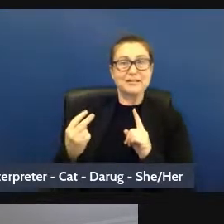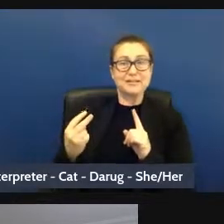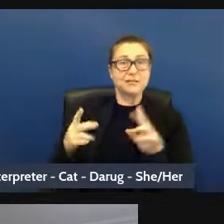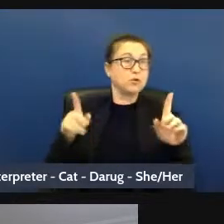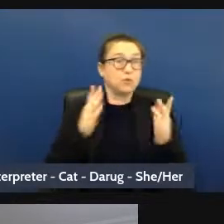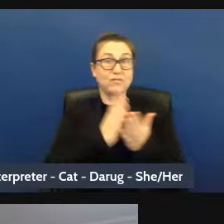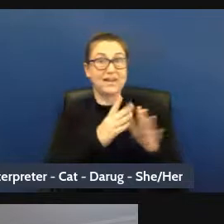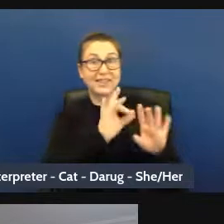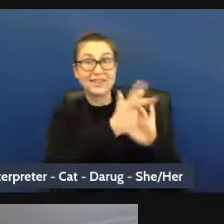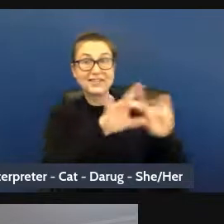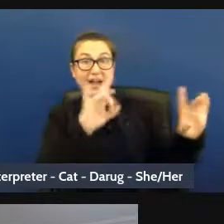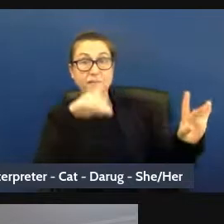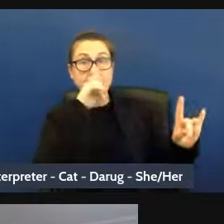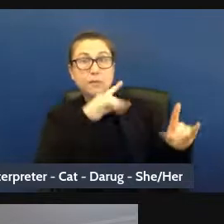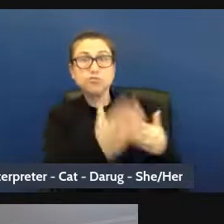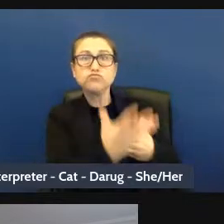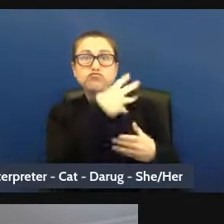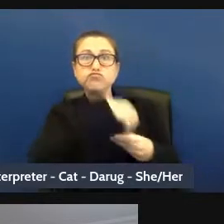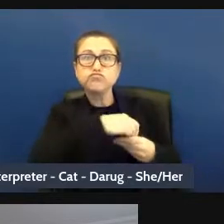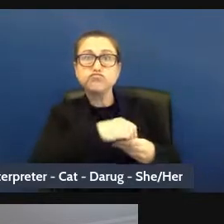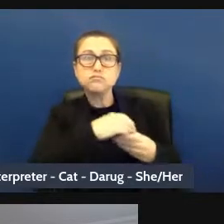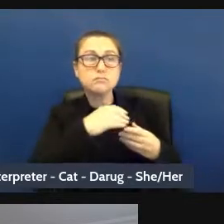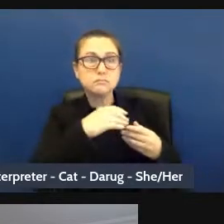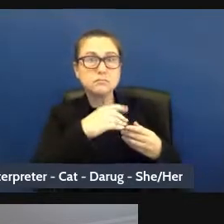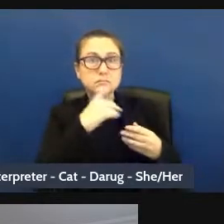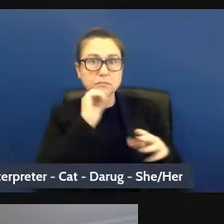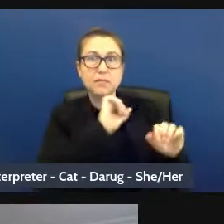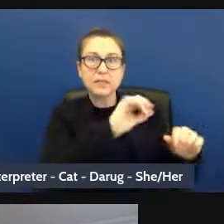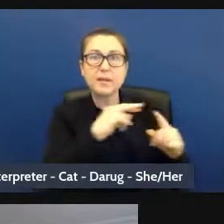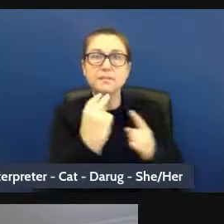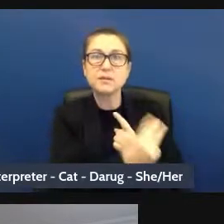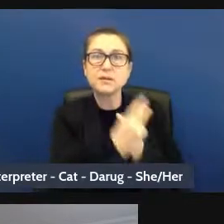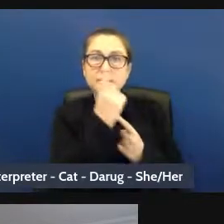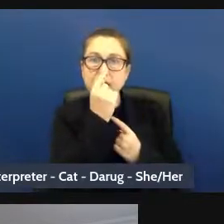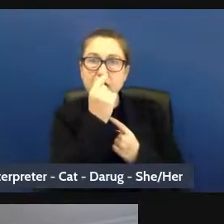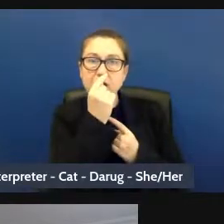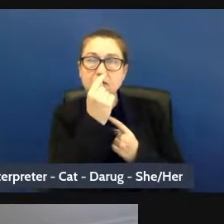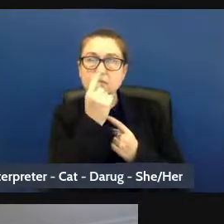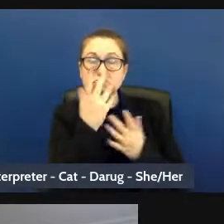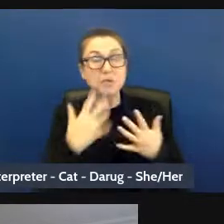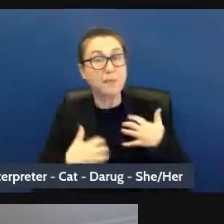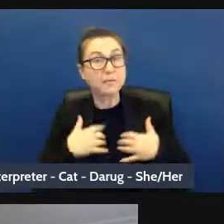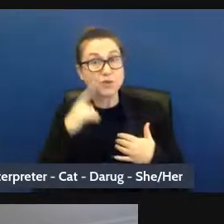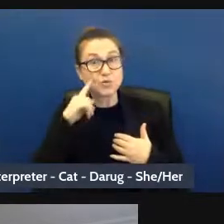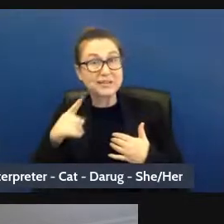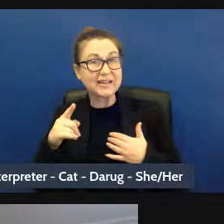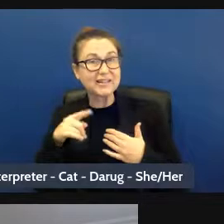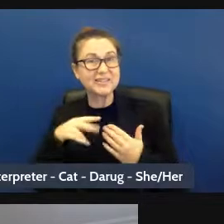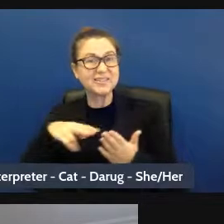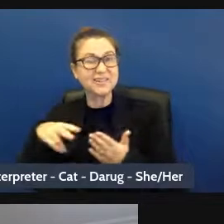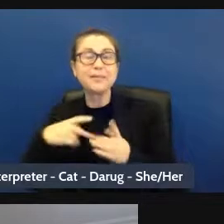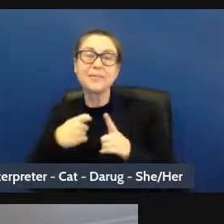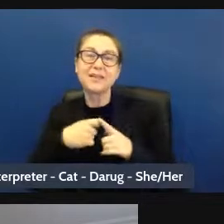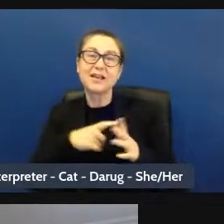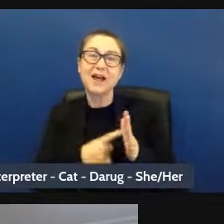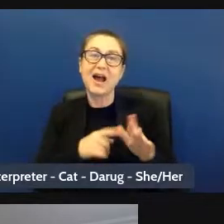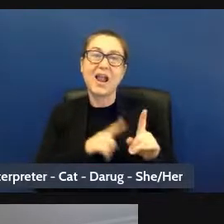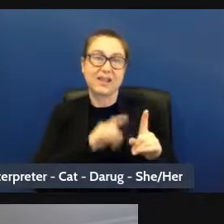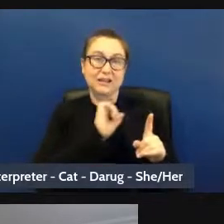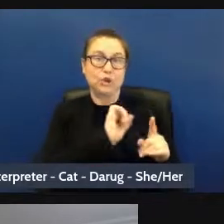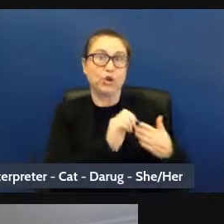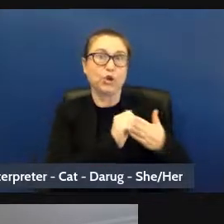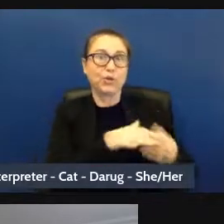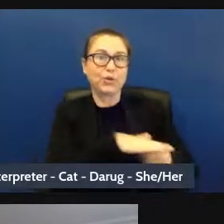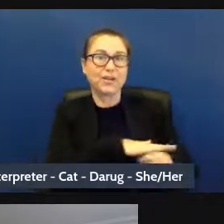have done the program felt it worked for them. And I'm really excited to see how that's all coming together. And Carly's leading that part of the project, which is